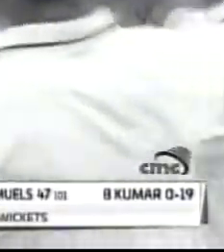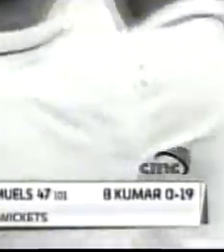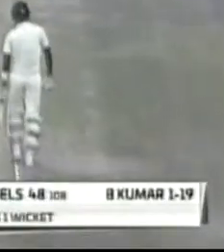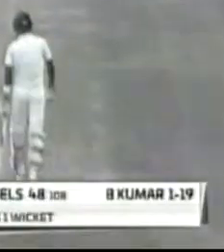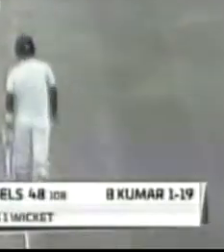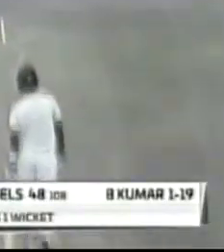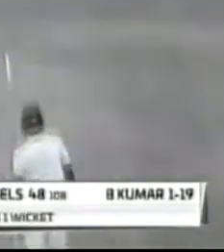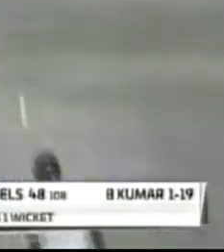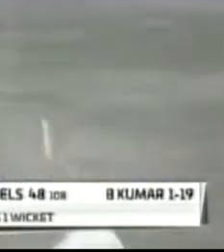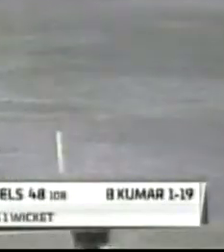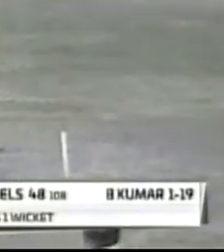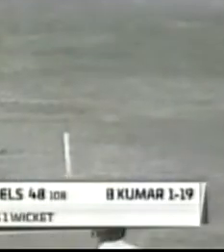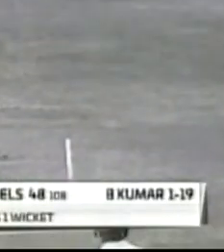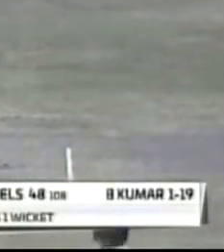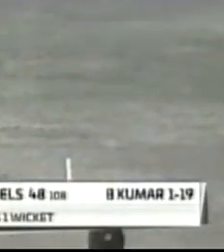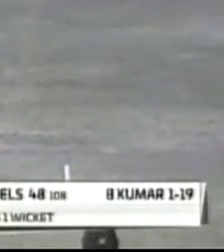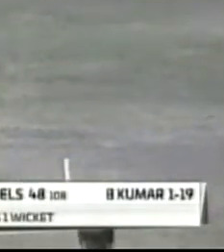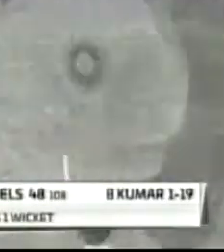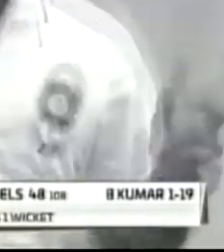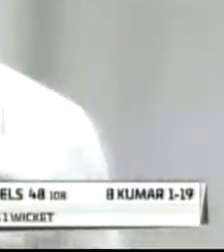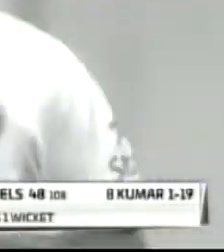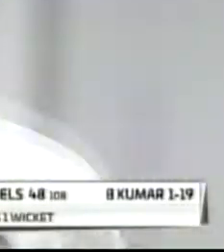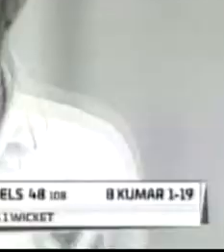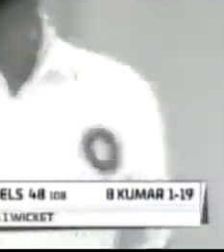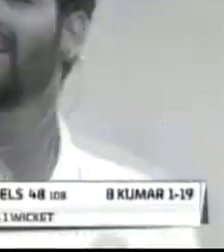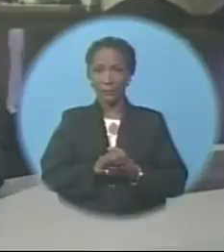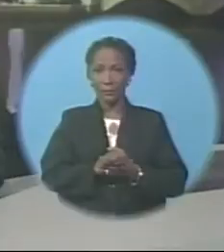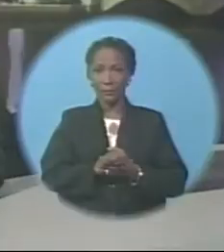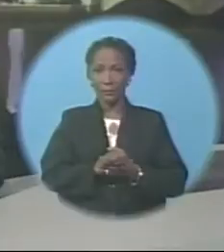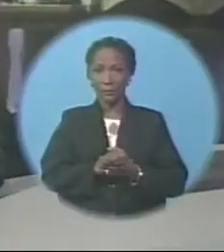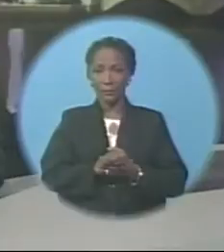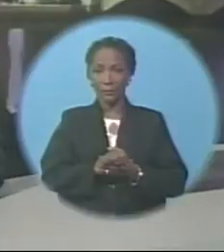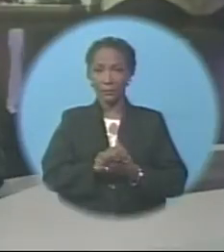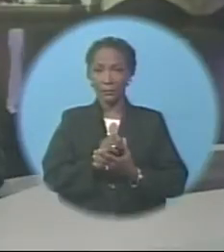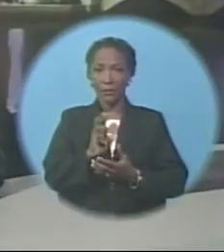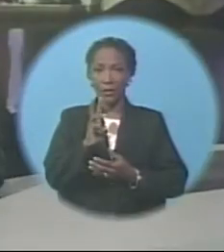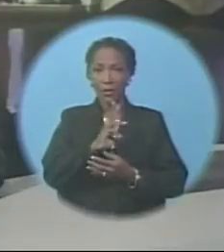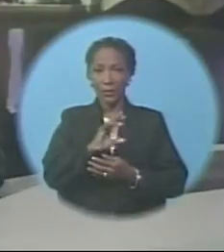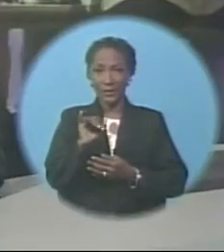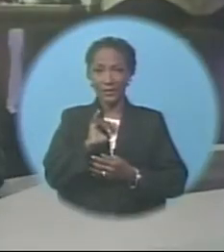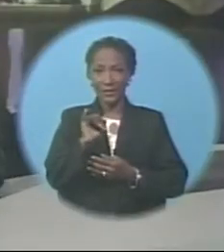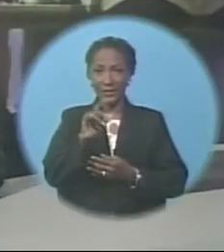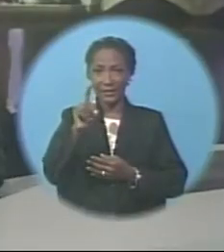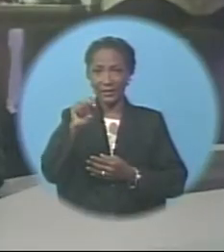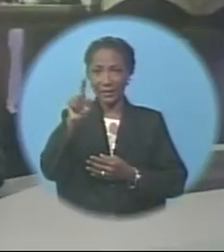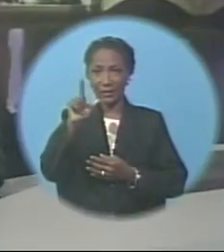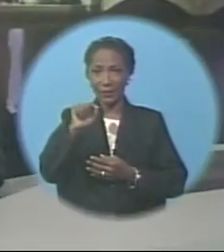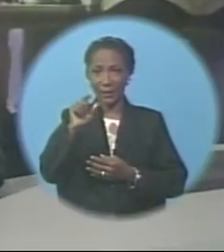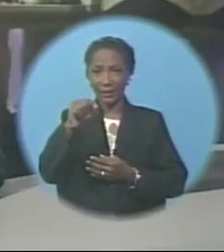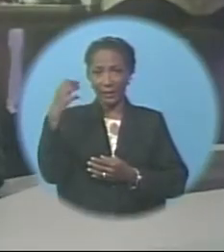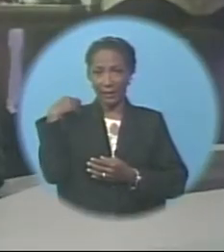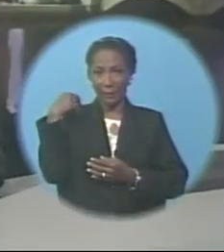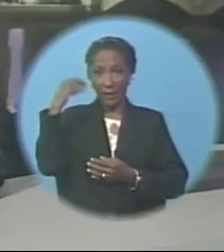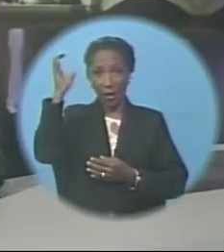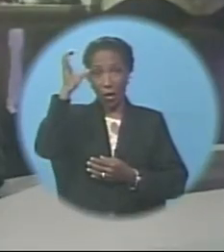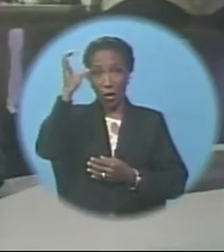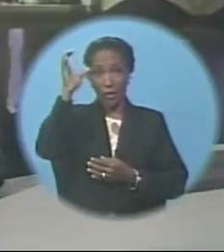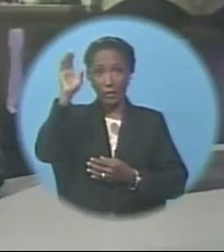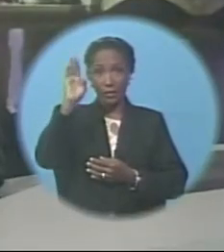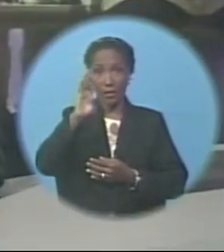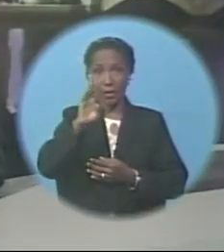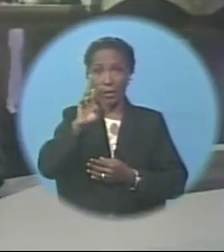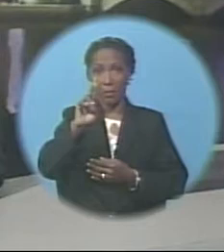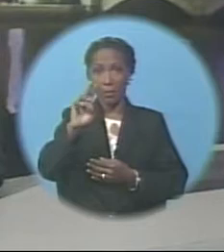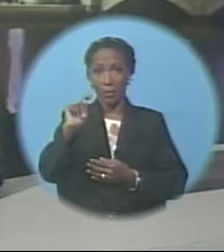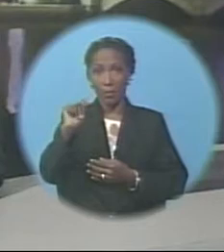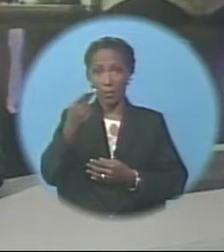hands. Damien Best, CBC Sports. West Indies T20 captain Carlos Brathwaite, who will be leading